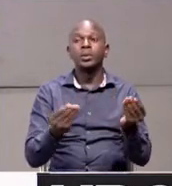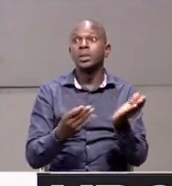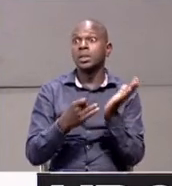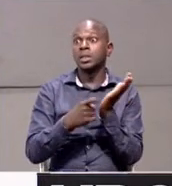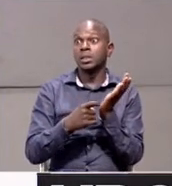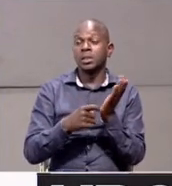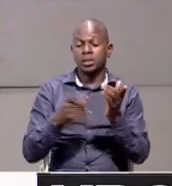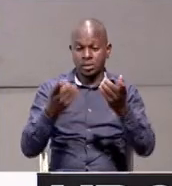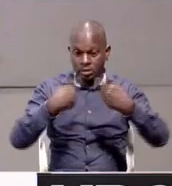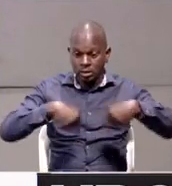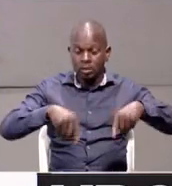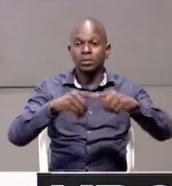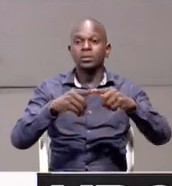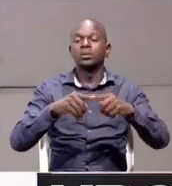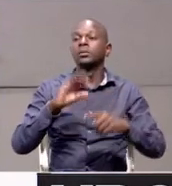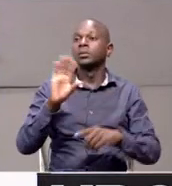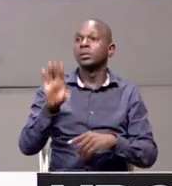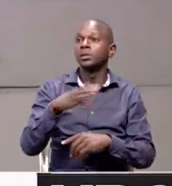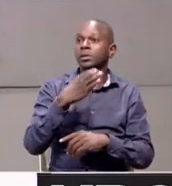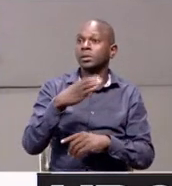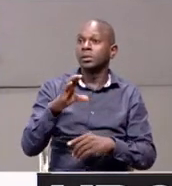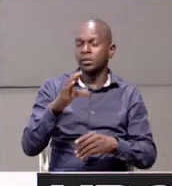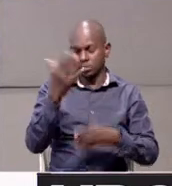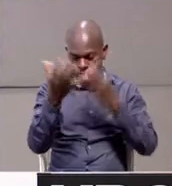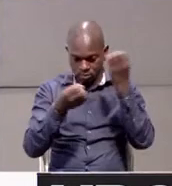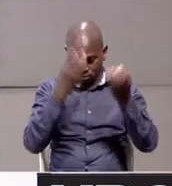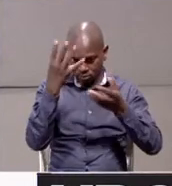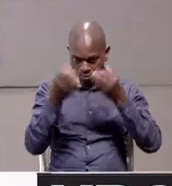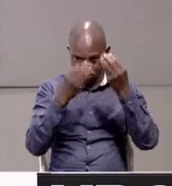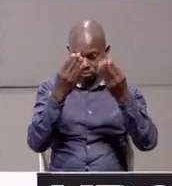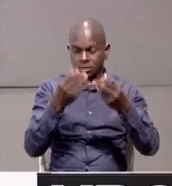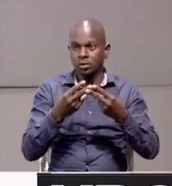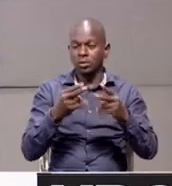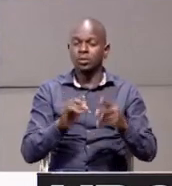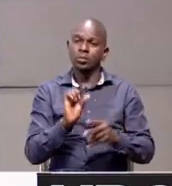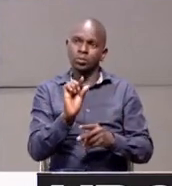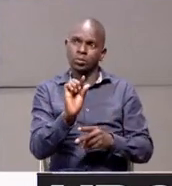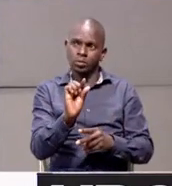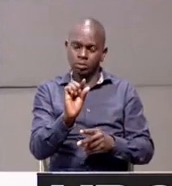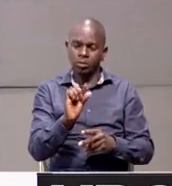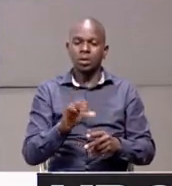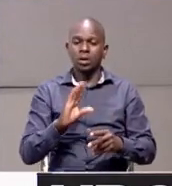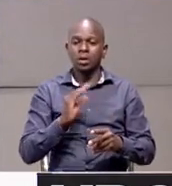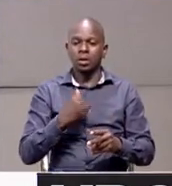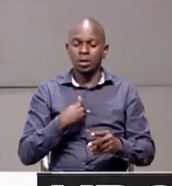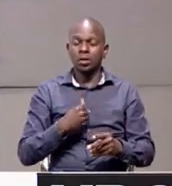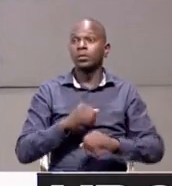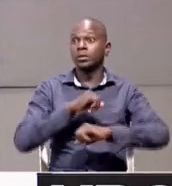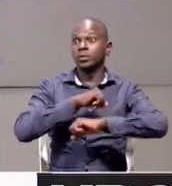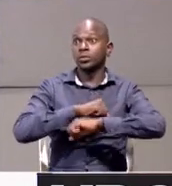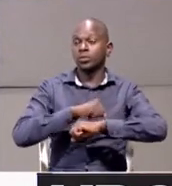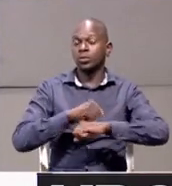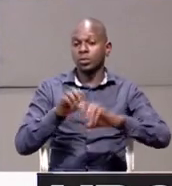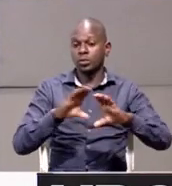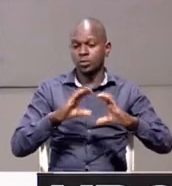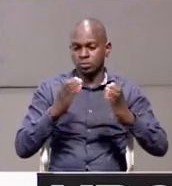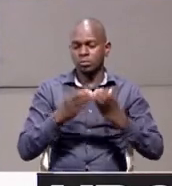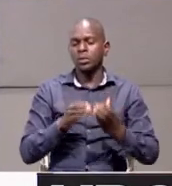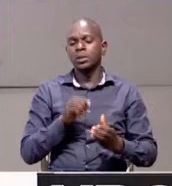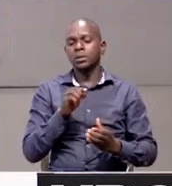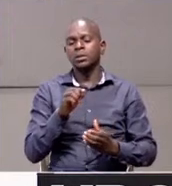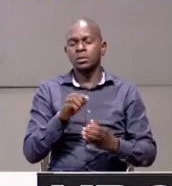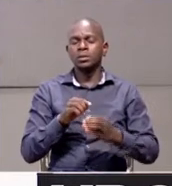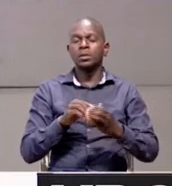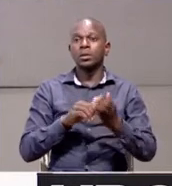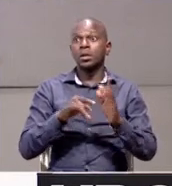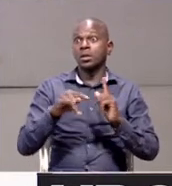So we as the Kiswahili Club have taken this initiative, starting small, starting from our school community. And we have taken this